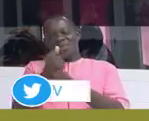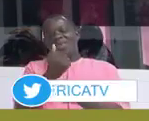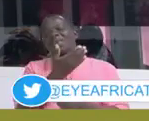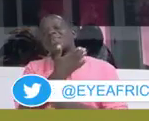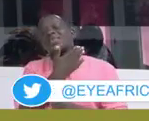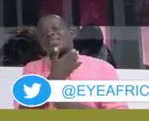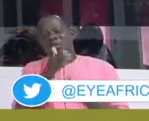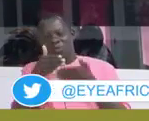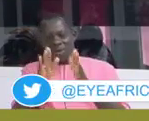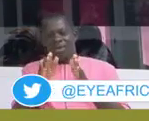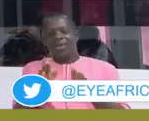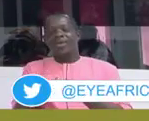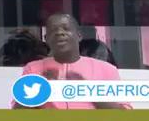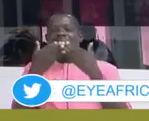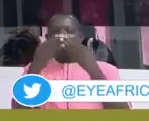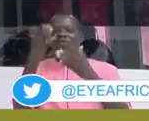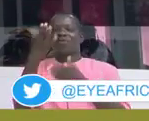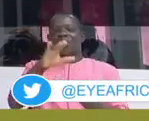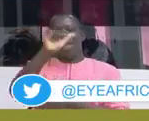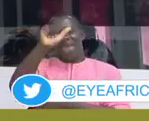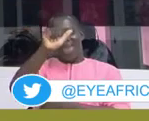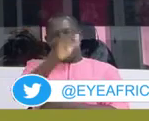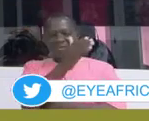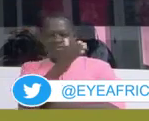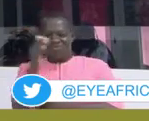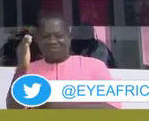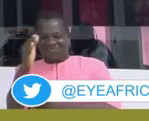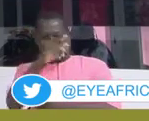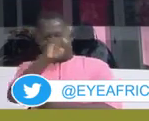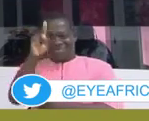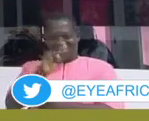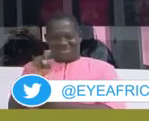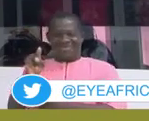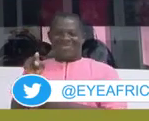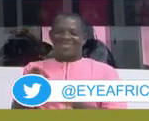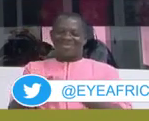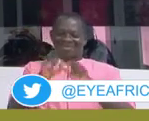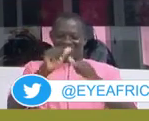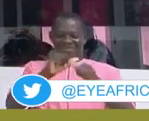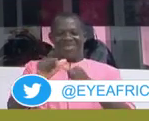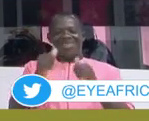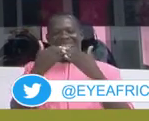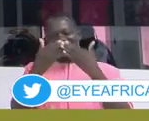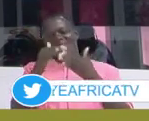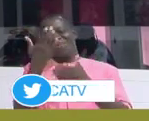Let's make it easy. Just tell us from A to